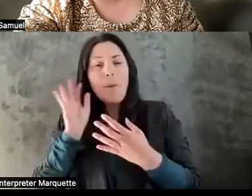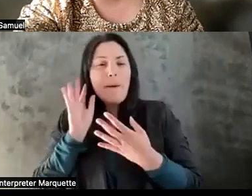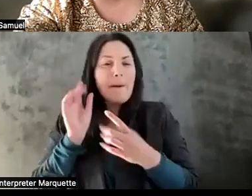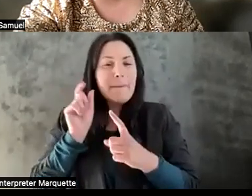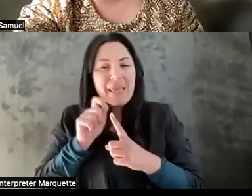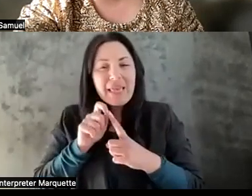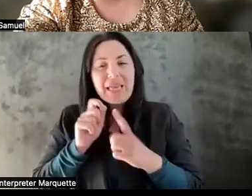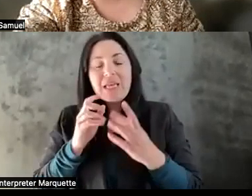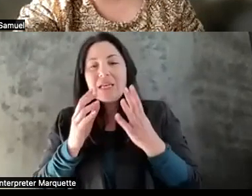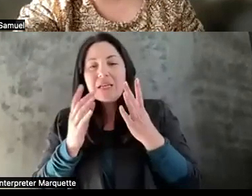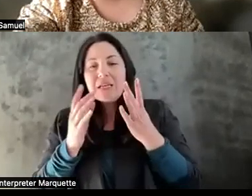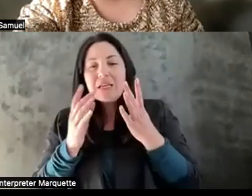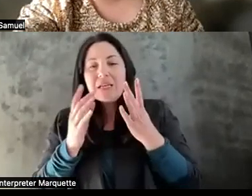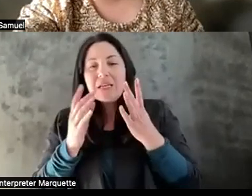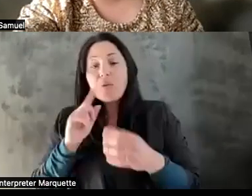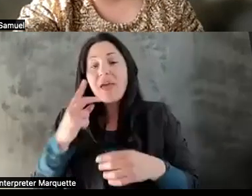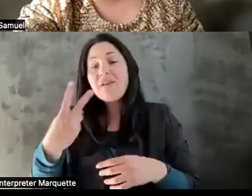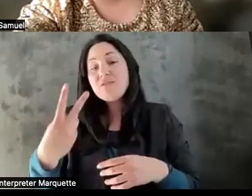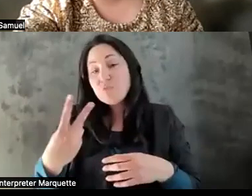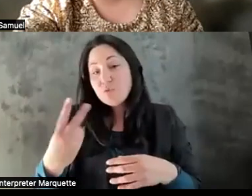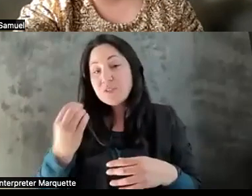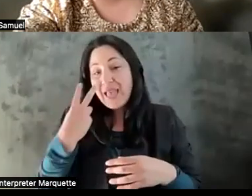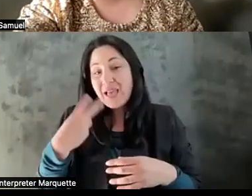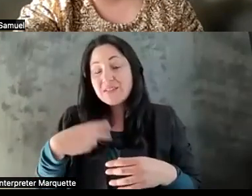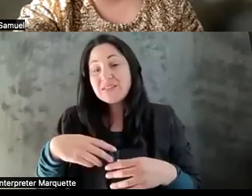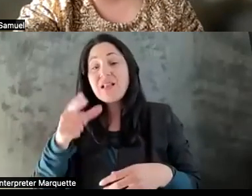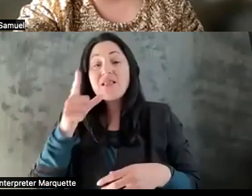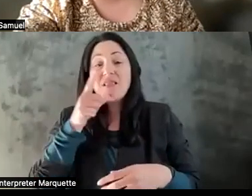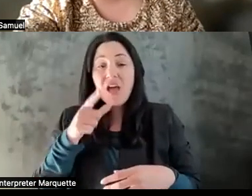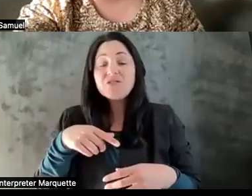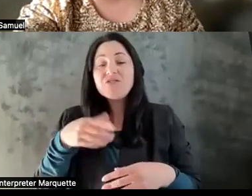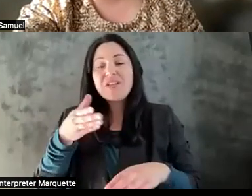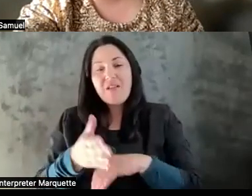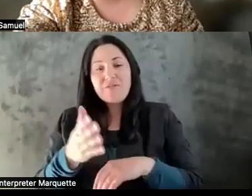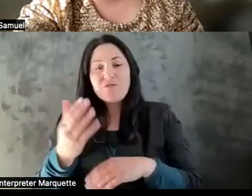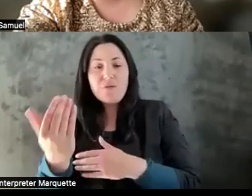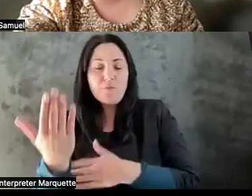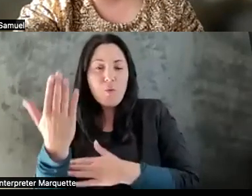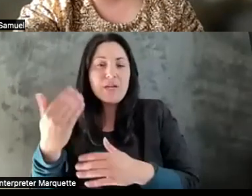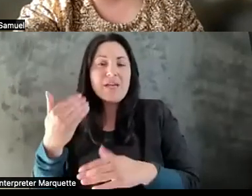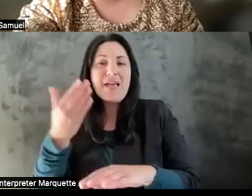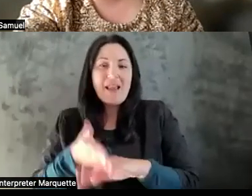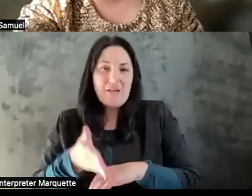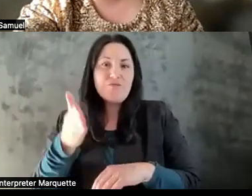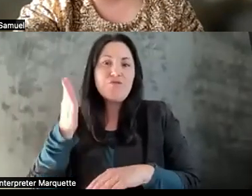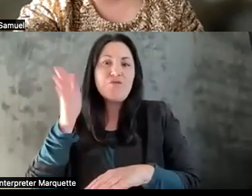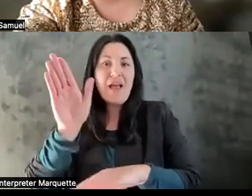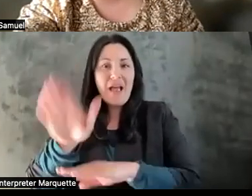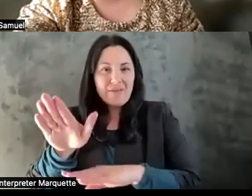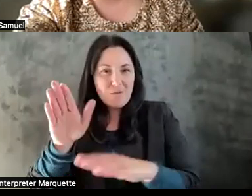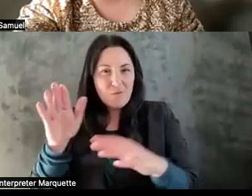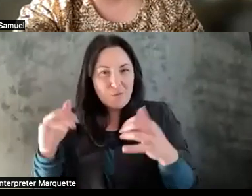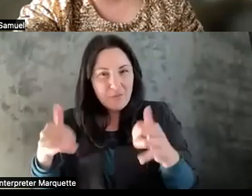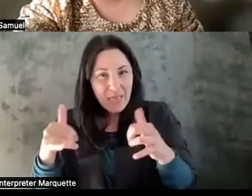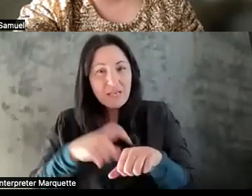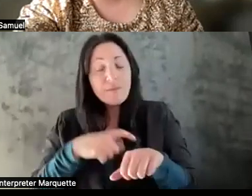do recommend we have 2 snacks breaks a day. So we have lunch, and then after morning and afternoon recess, we have another snack break. So if you know